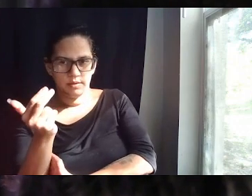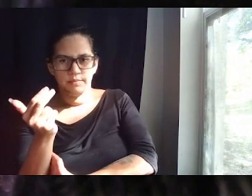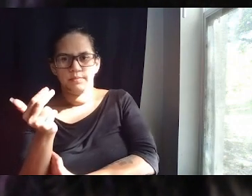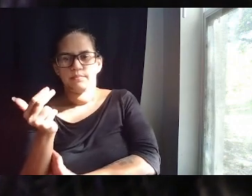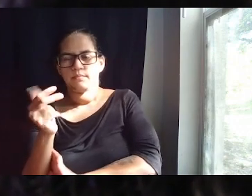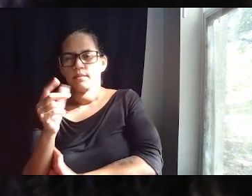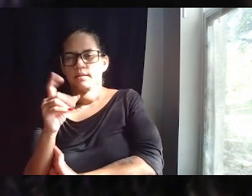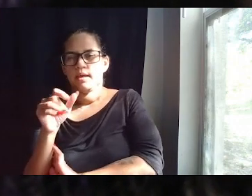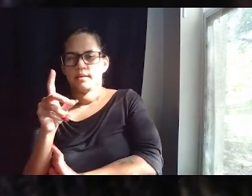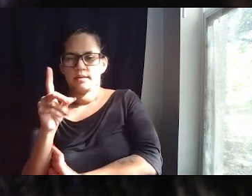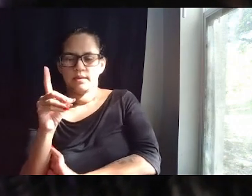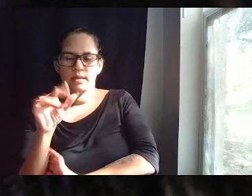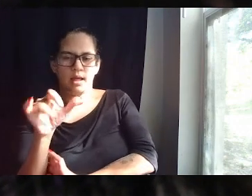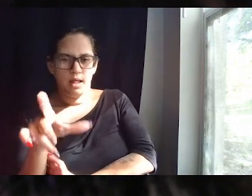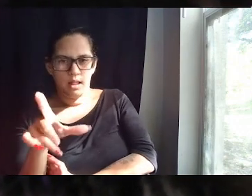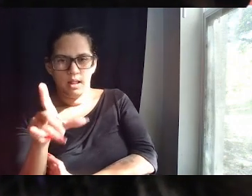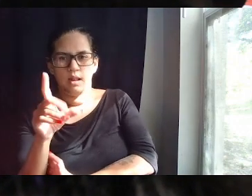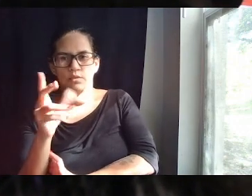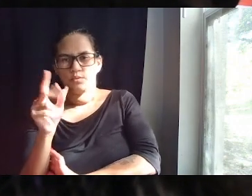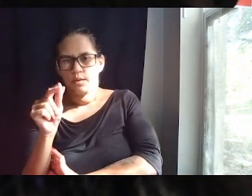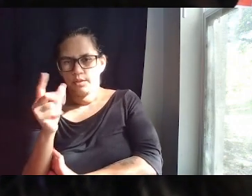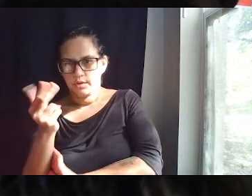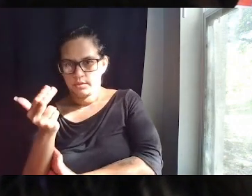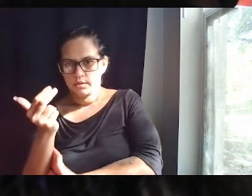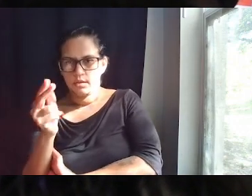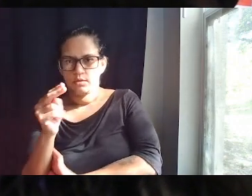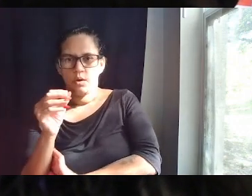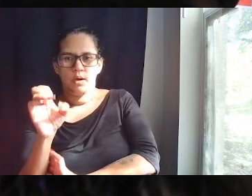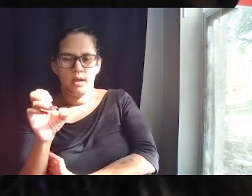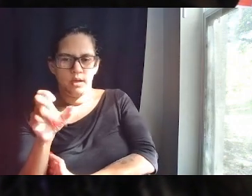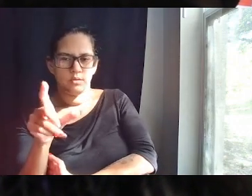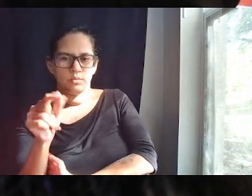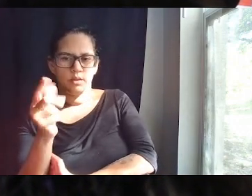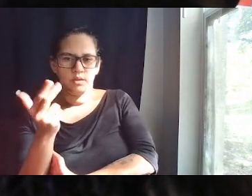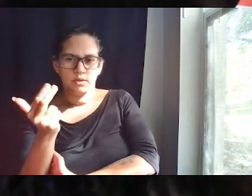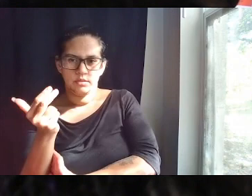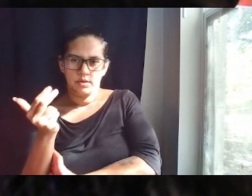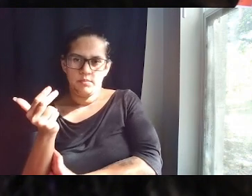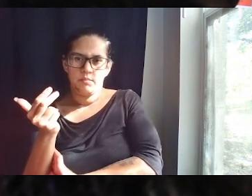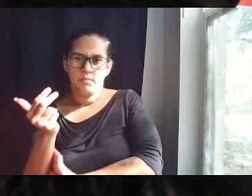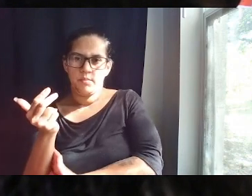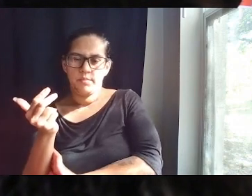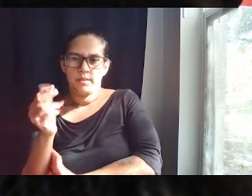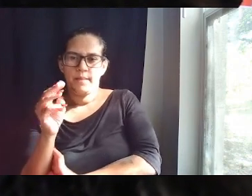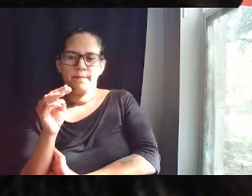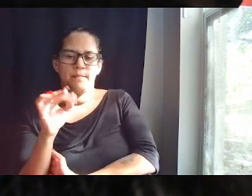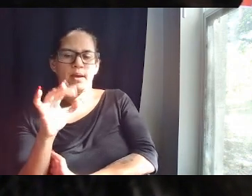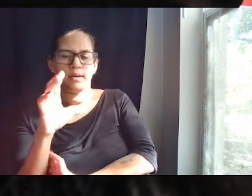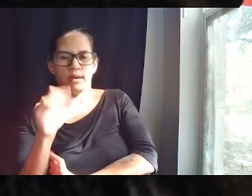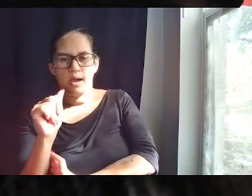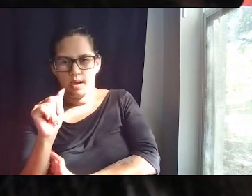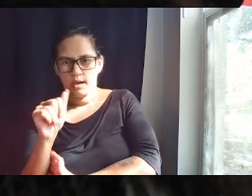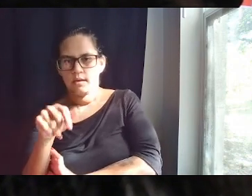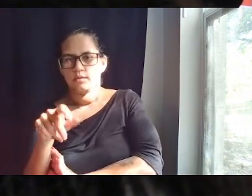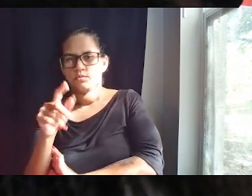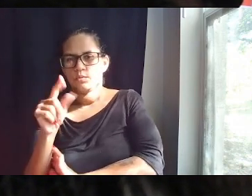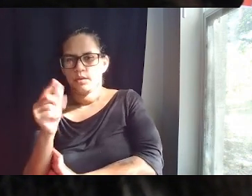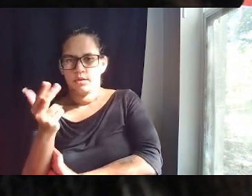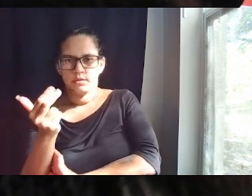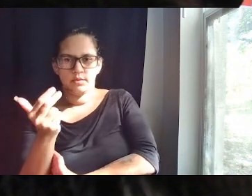2013. Noah, 2013. Micah, 2013.